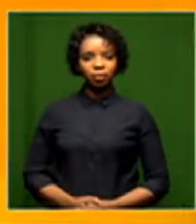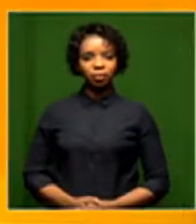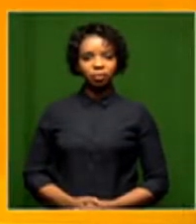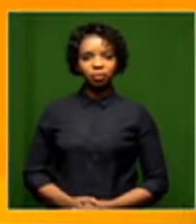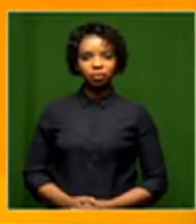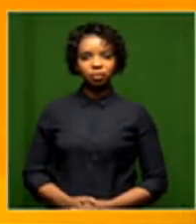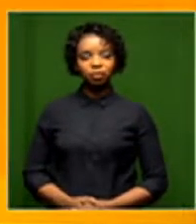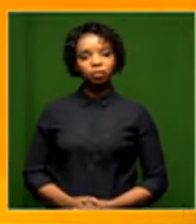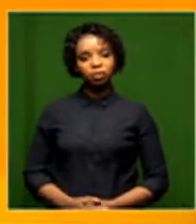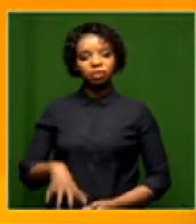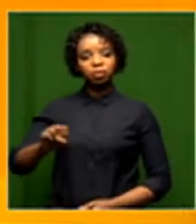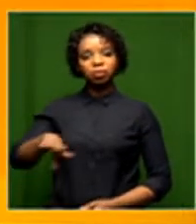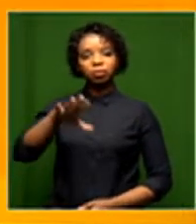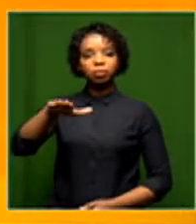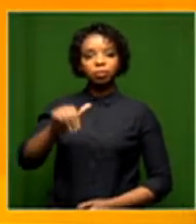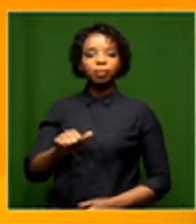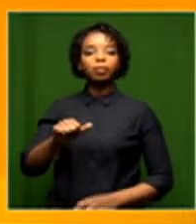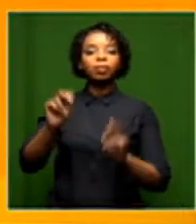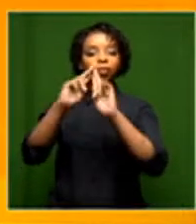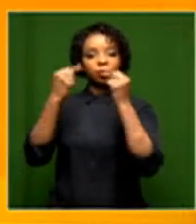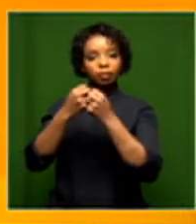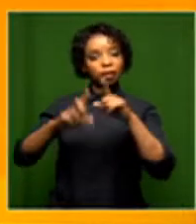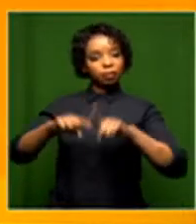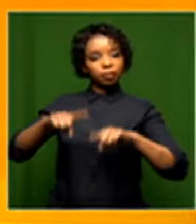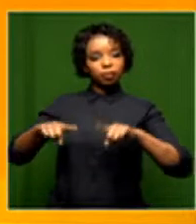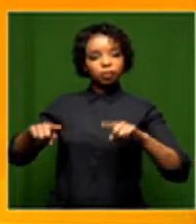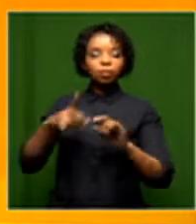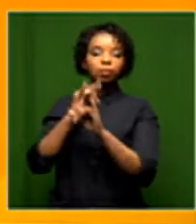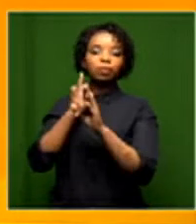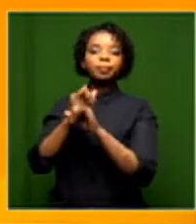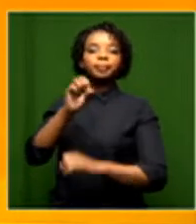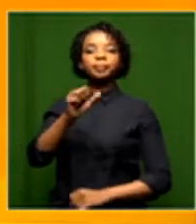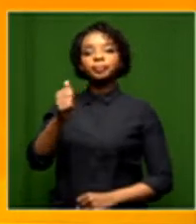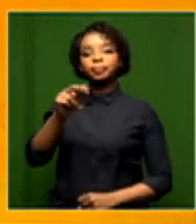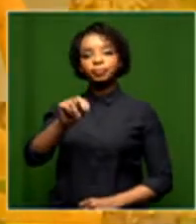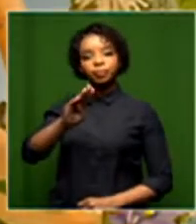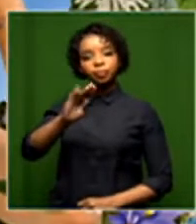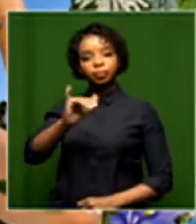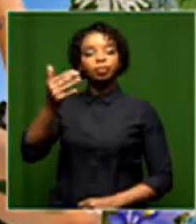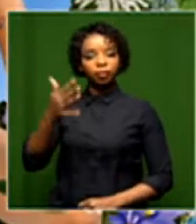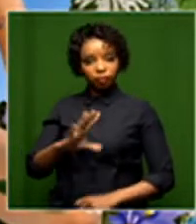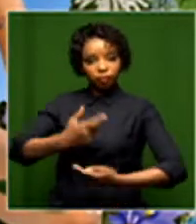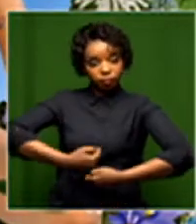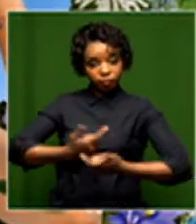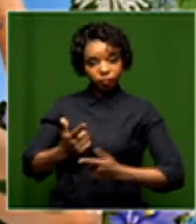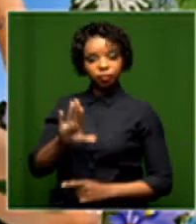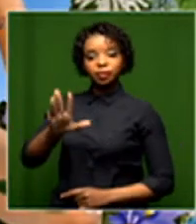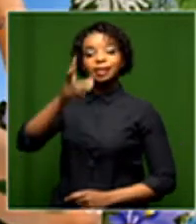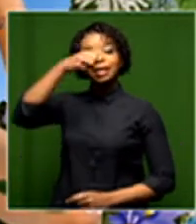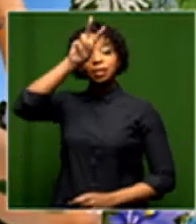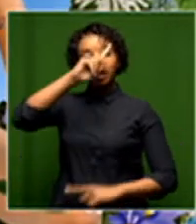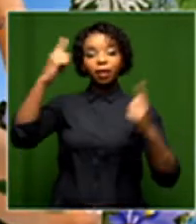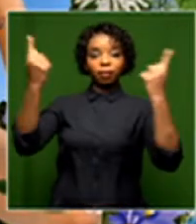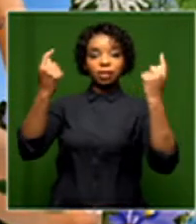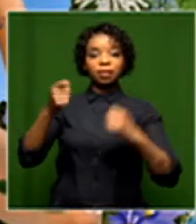The South African National Biodiversity Institute, SANBI, recently launched their first ever Spring Festival, which is set to